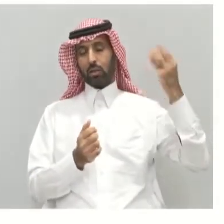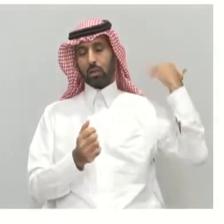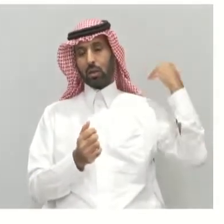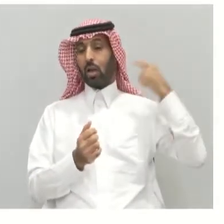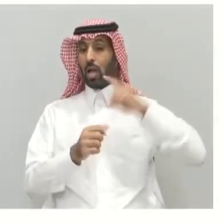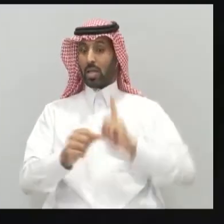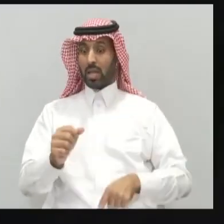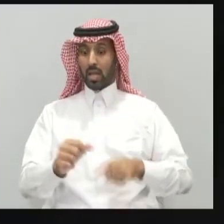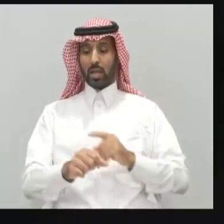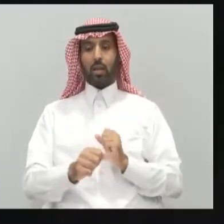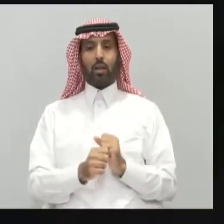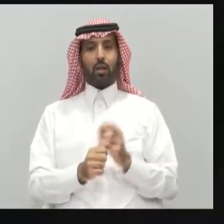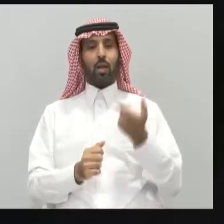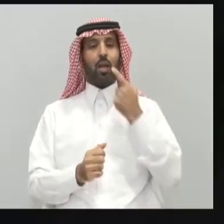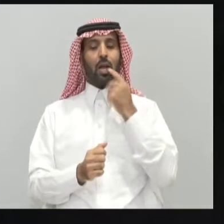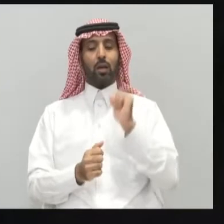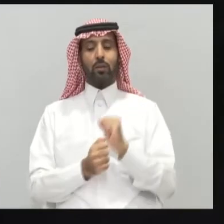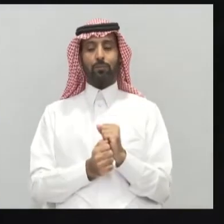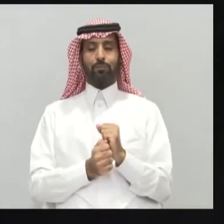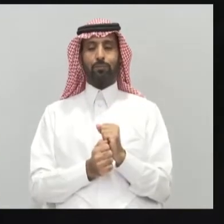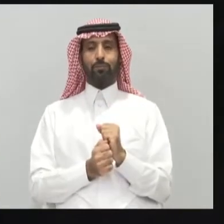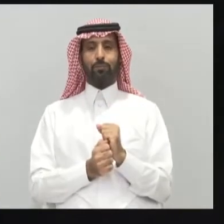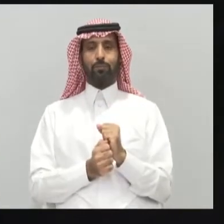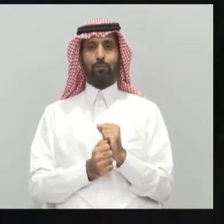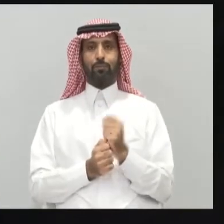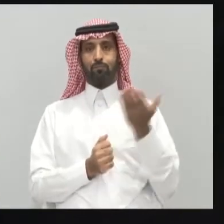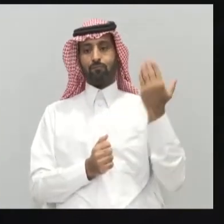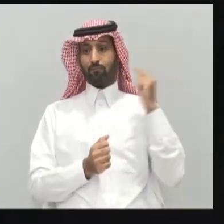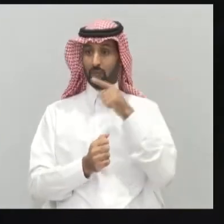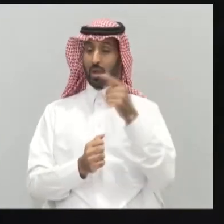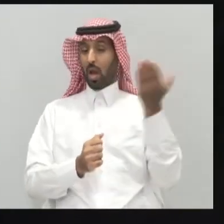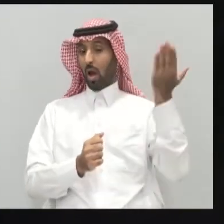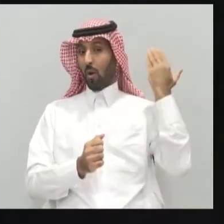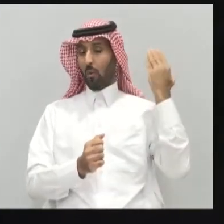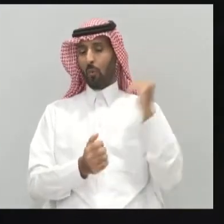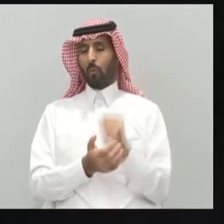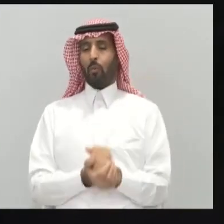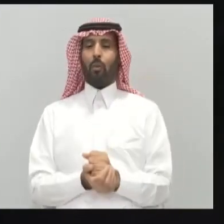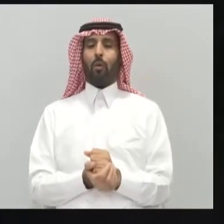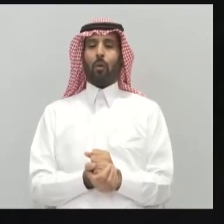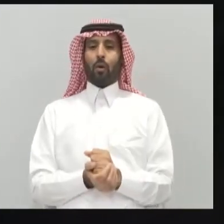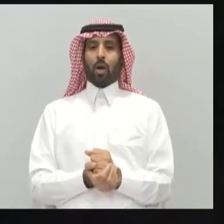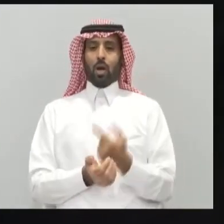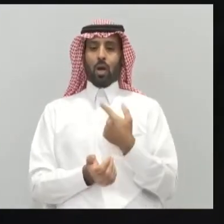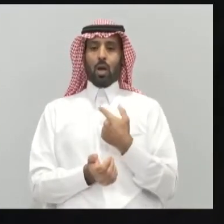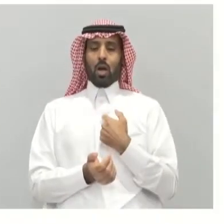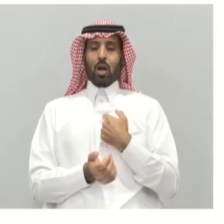the date, year, to refer to the past, okay? I